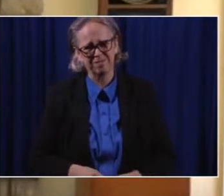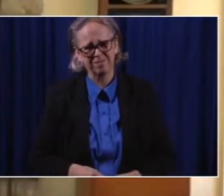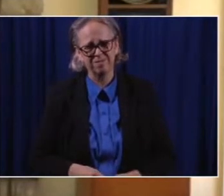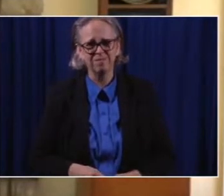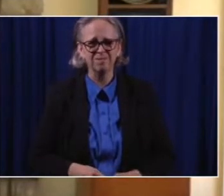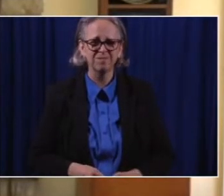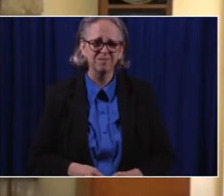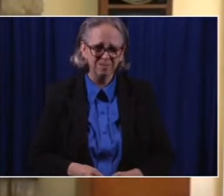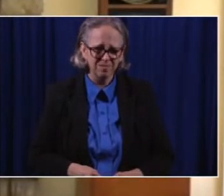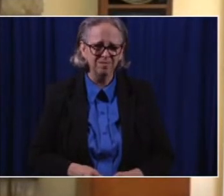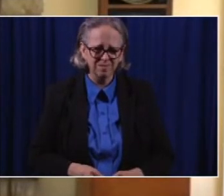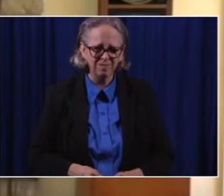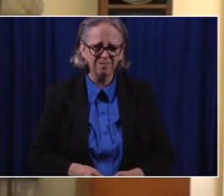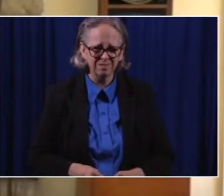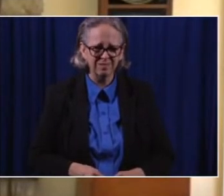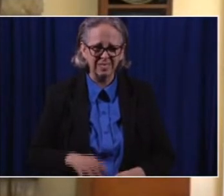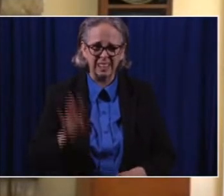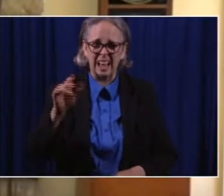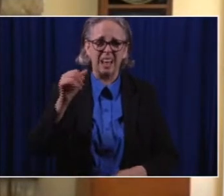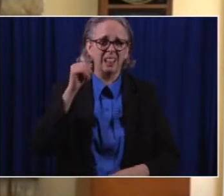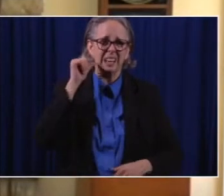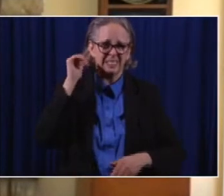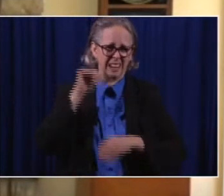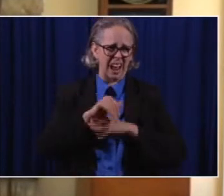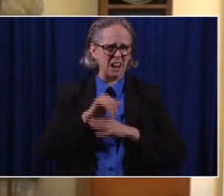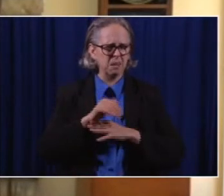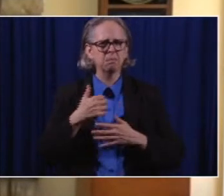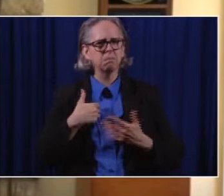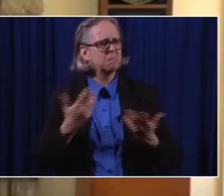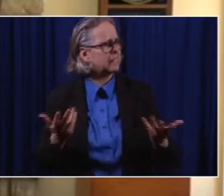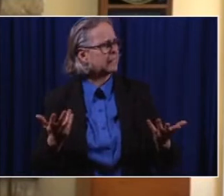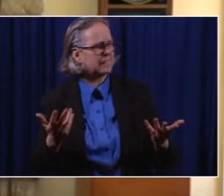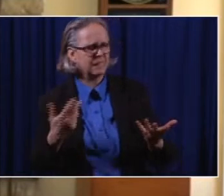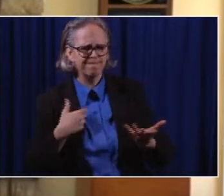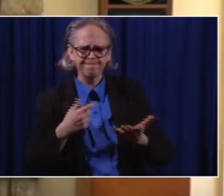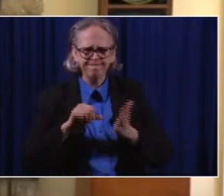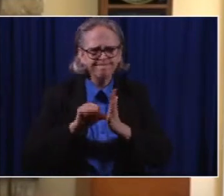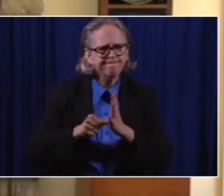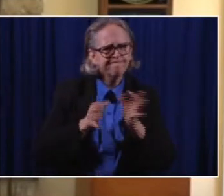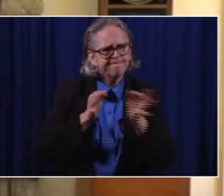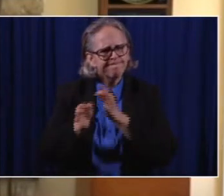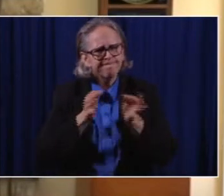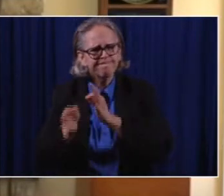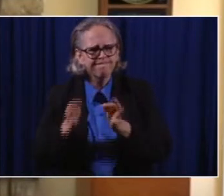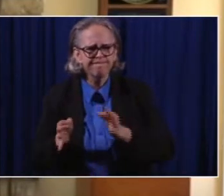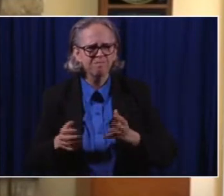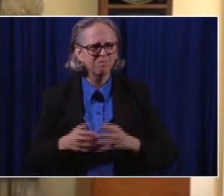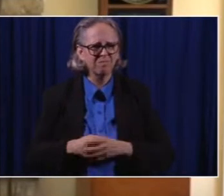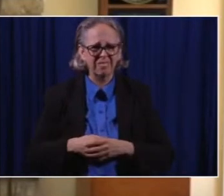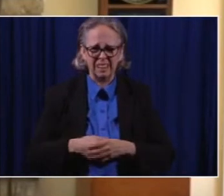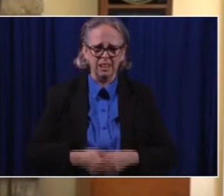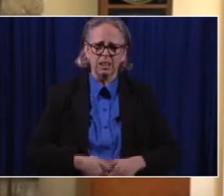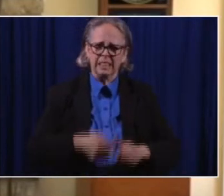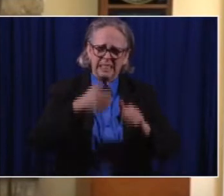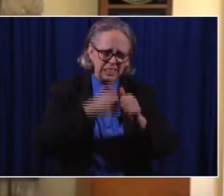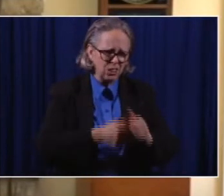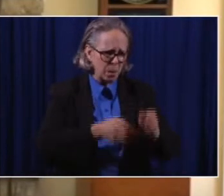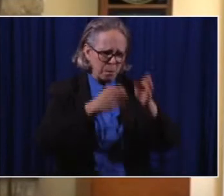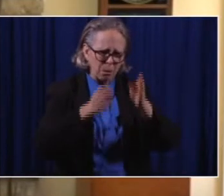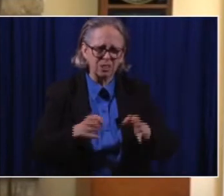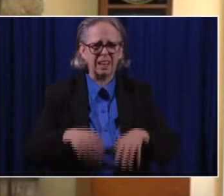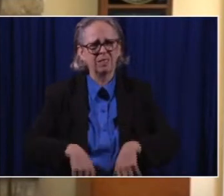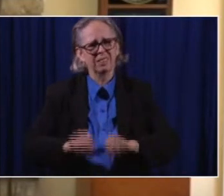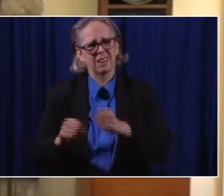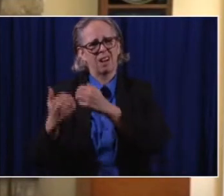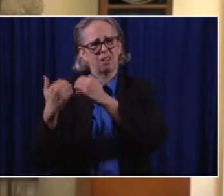individuals in their own lives taking control of things is still the most important thing that can be done. I can't order